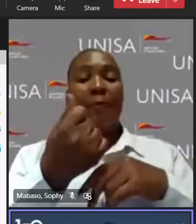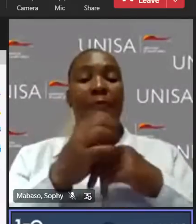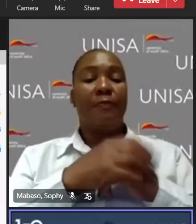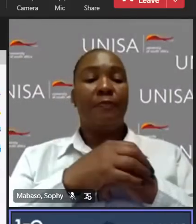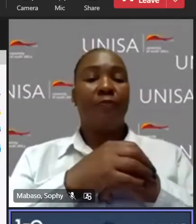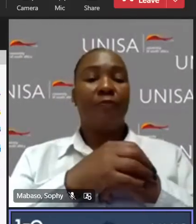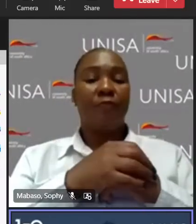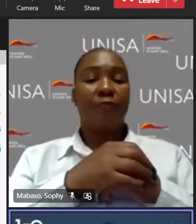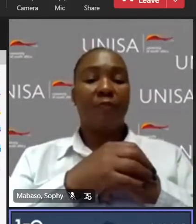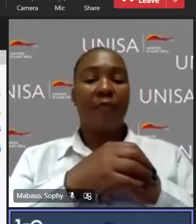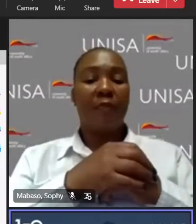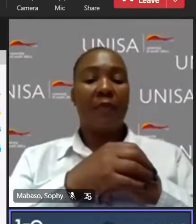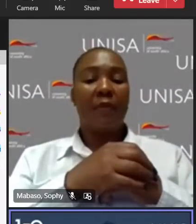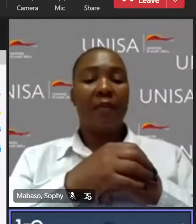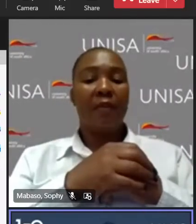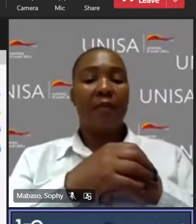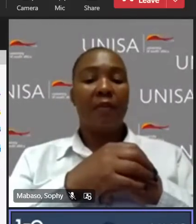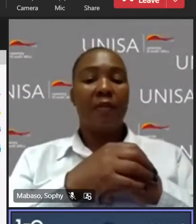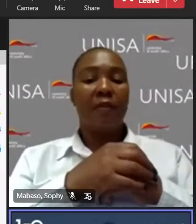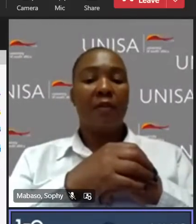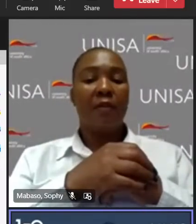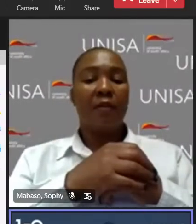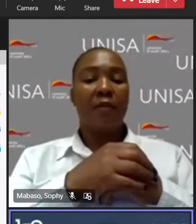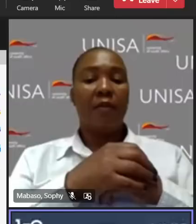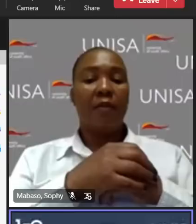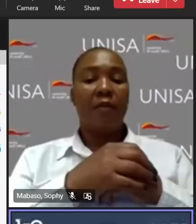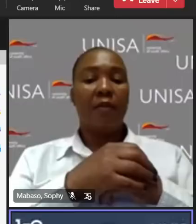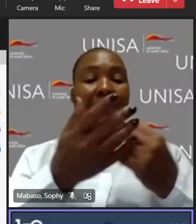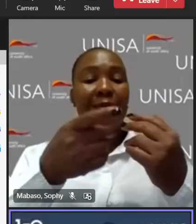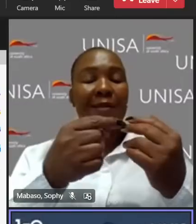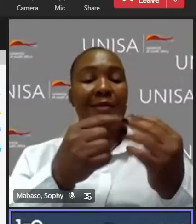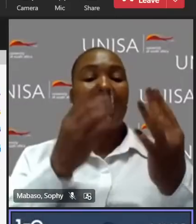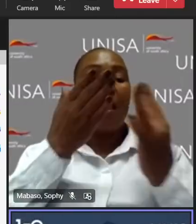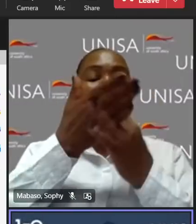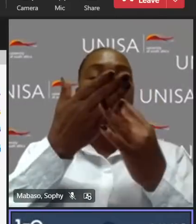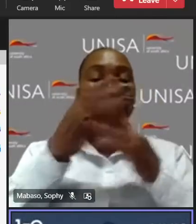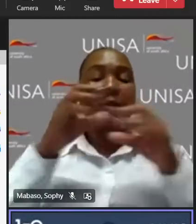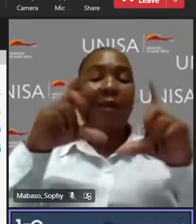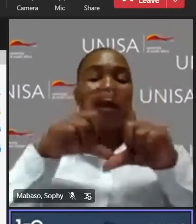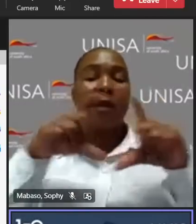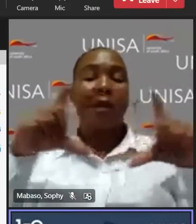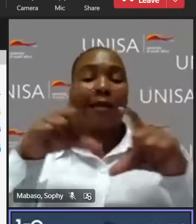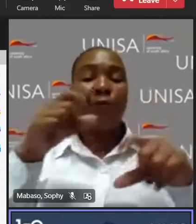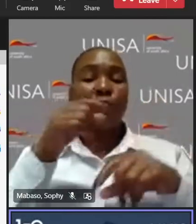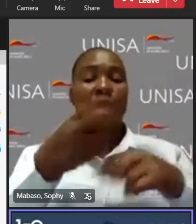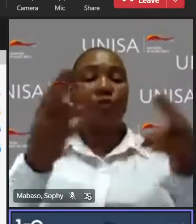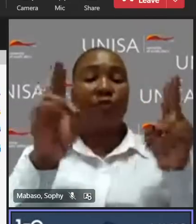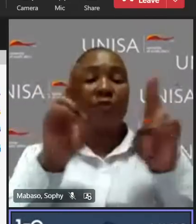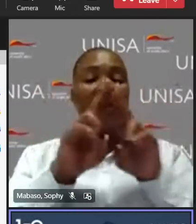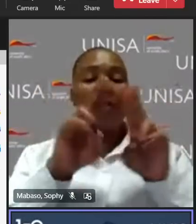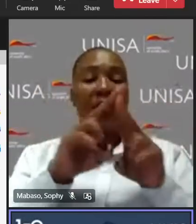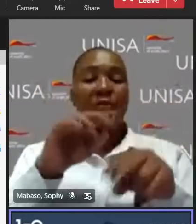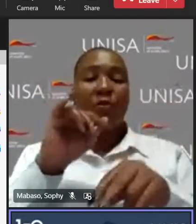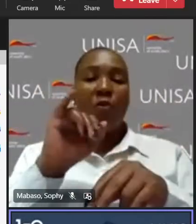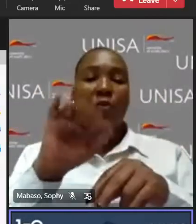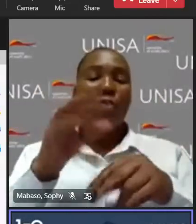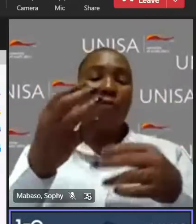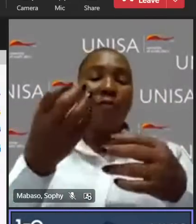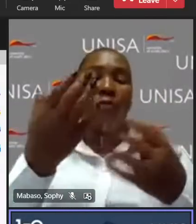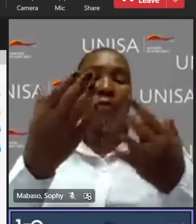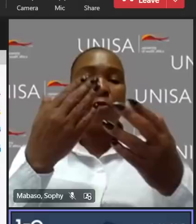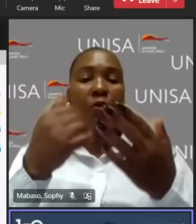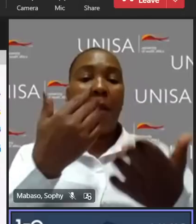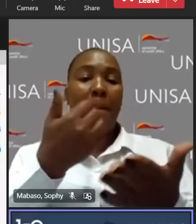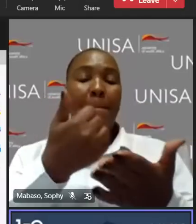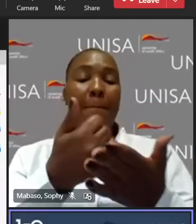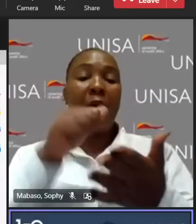So this is your access card to the university, or if you need to apply for matriculation exemption,